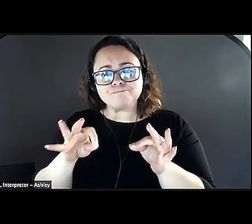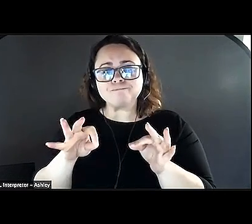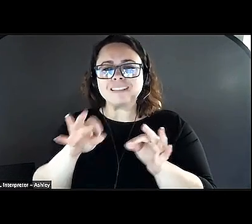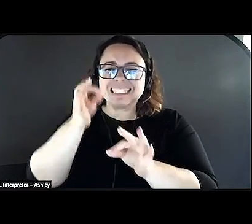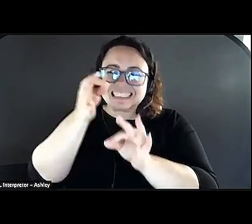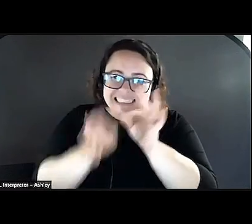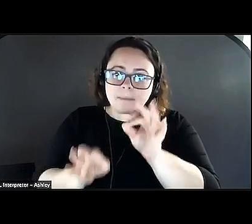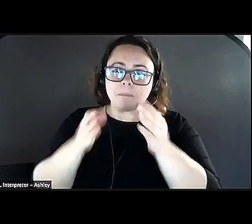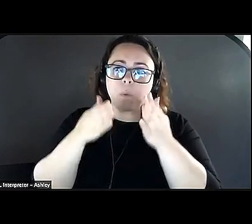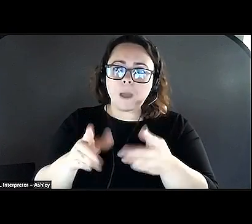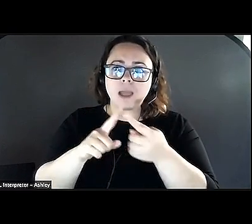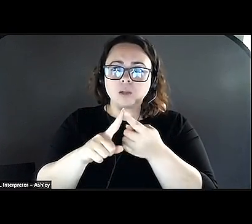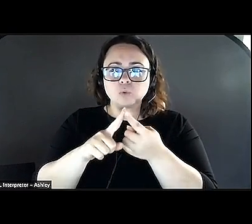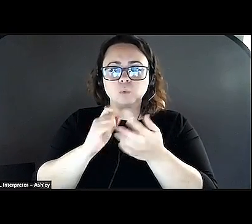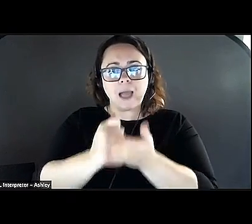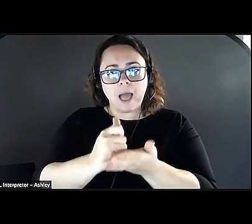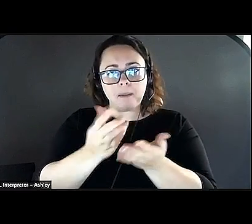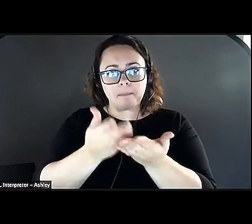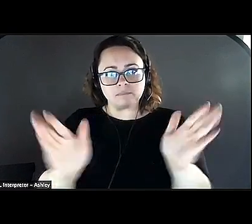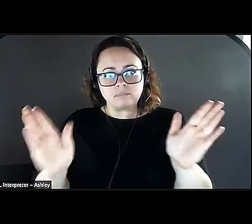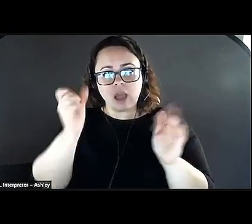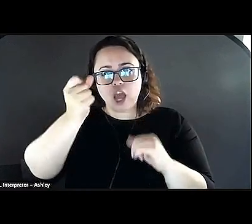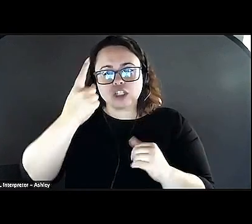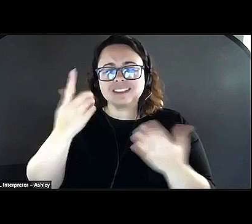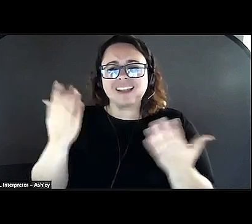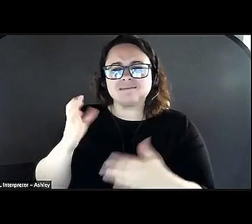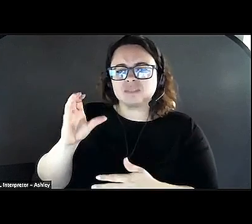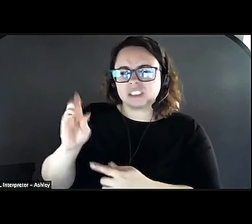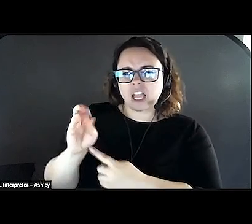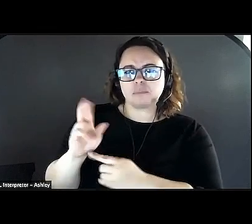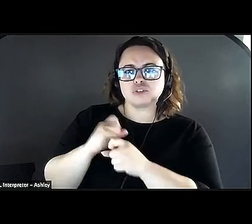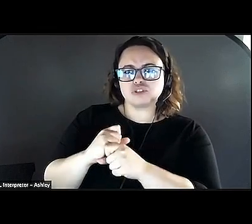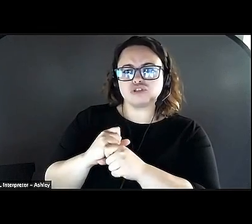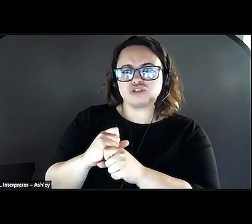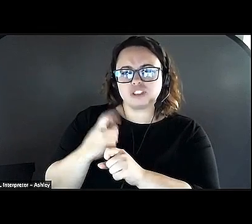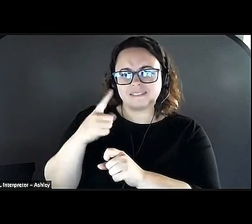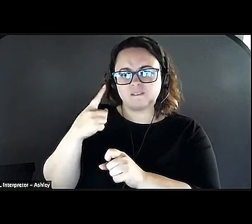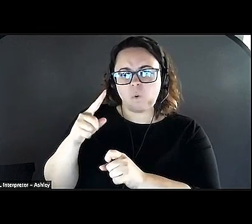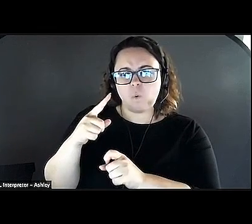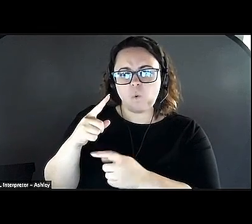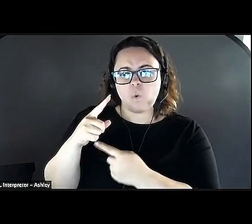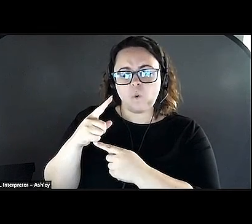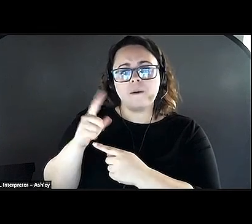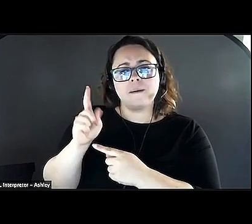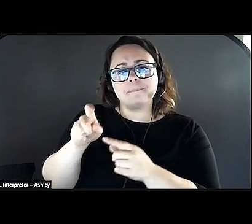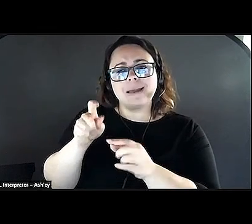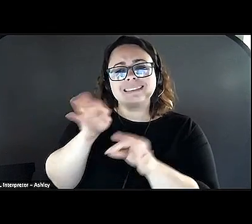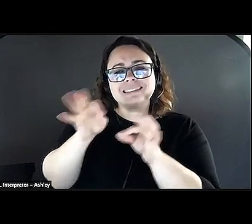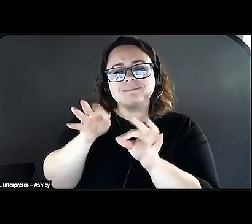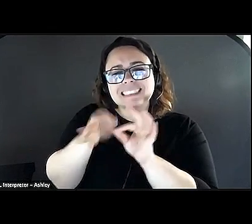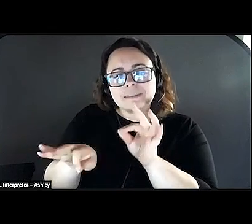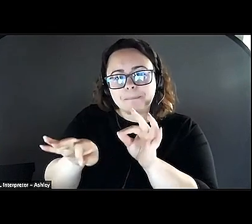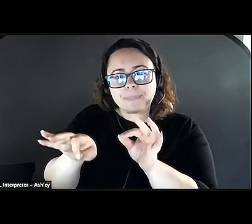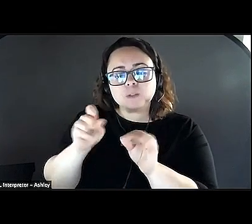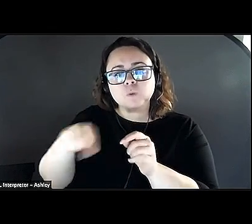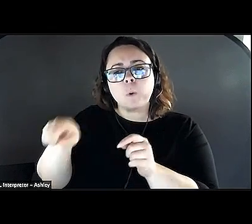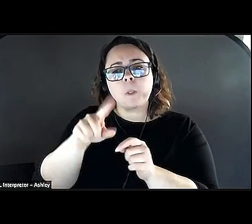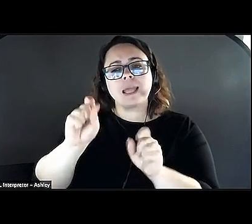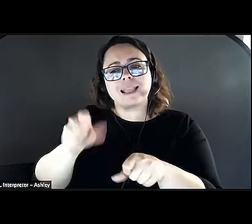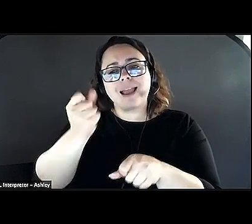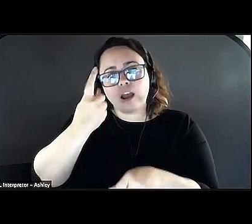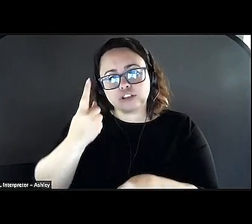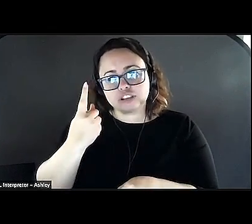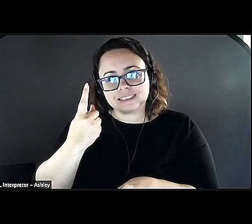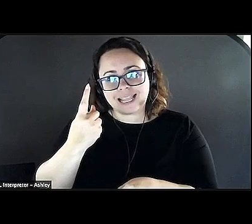approach on what cybersecurity is about when it comes to an organization business decision.